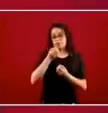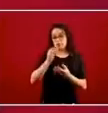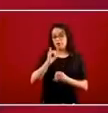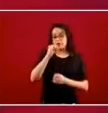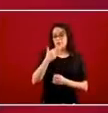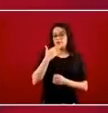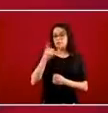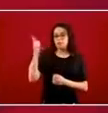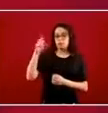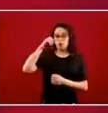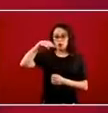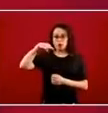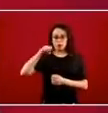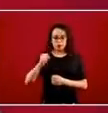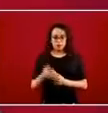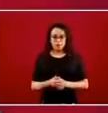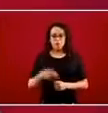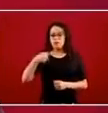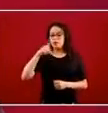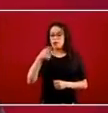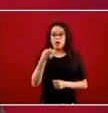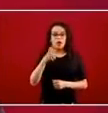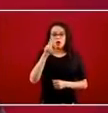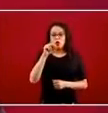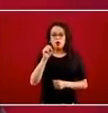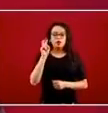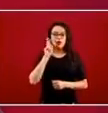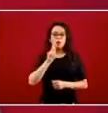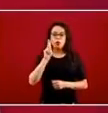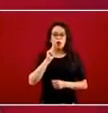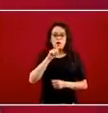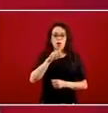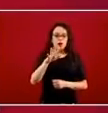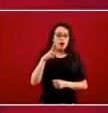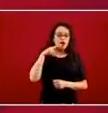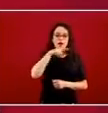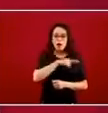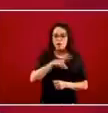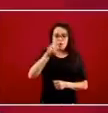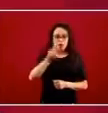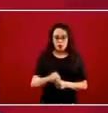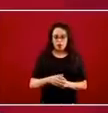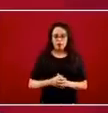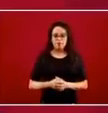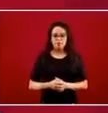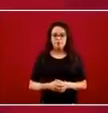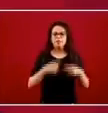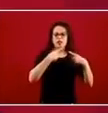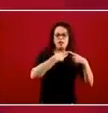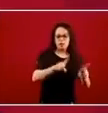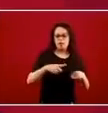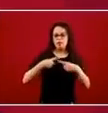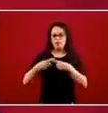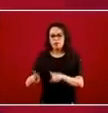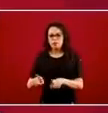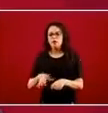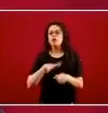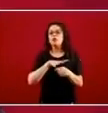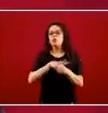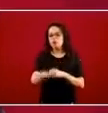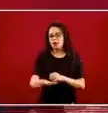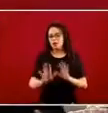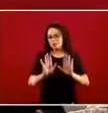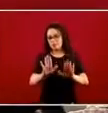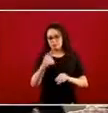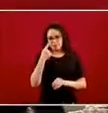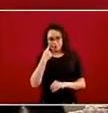that is not a fast test. That is not a fast test. It's a technical difference, but